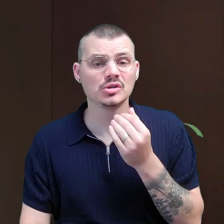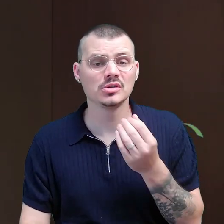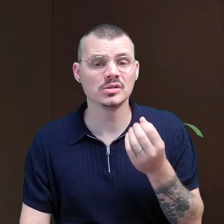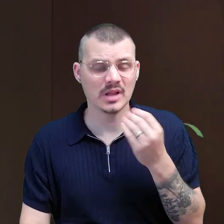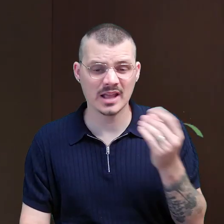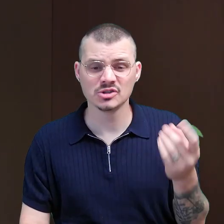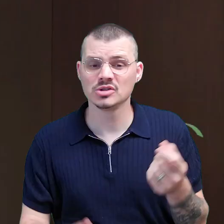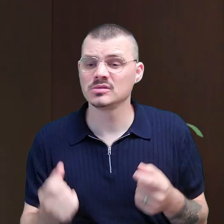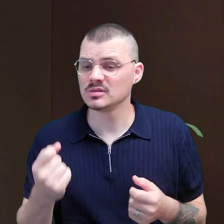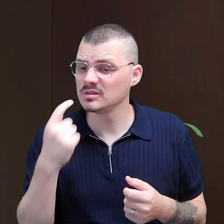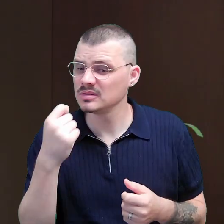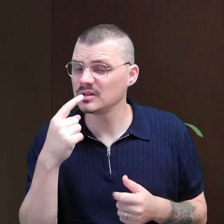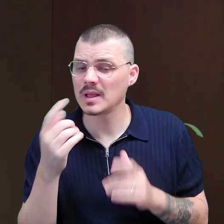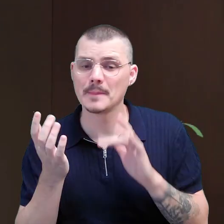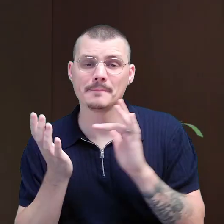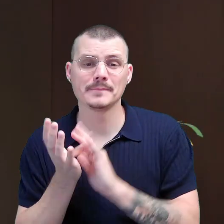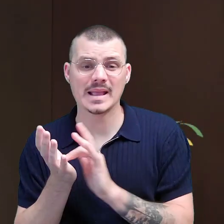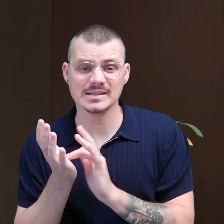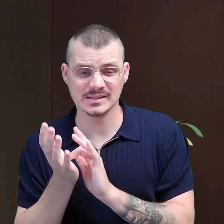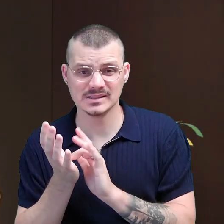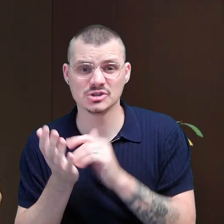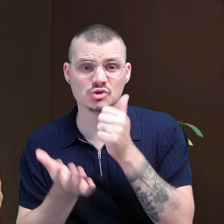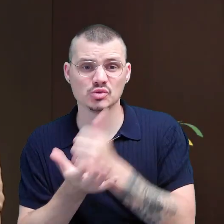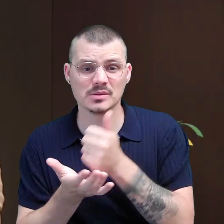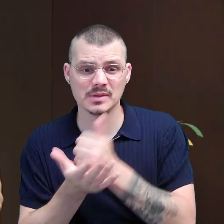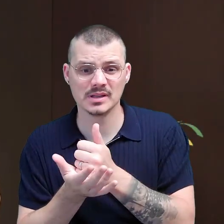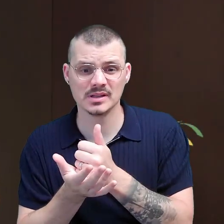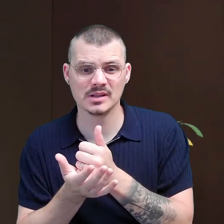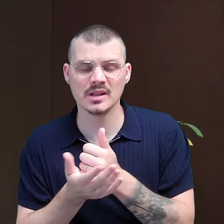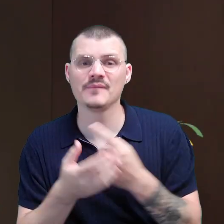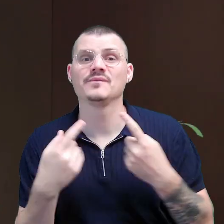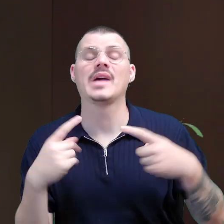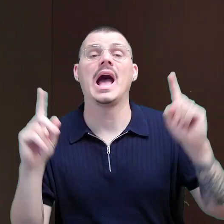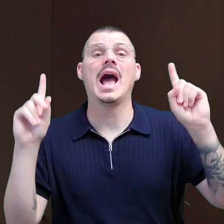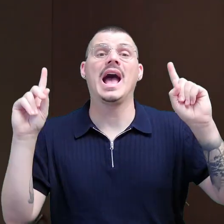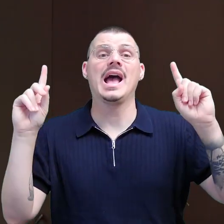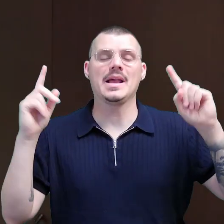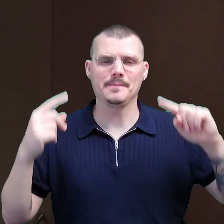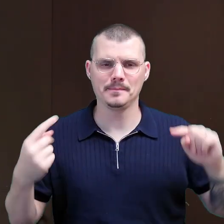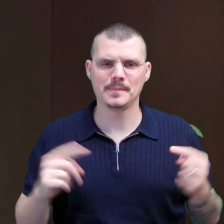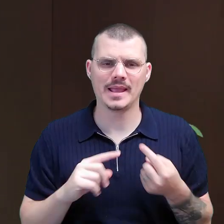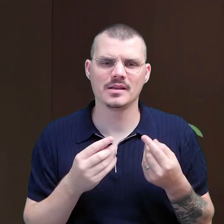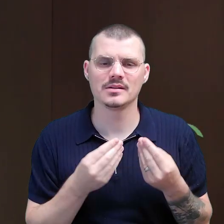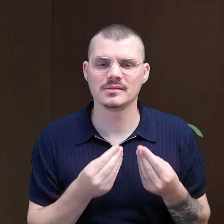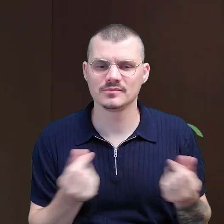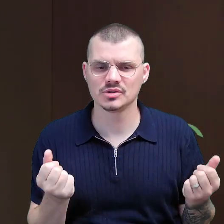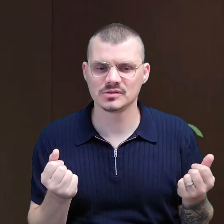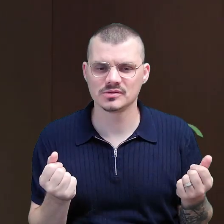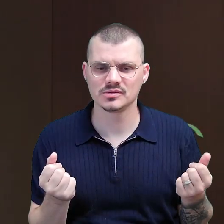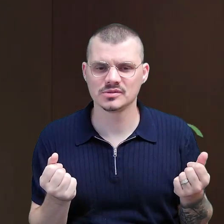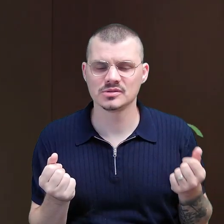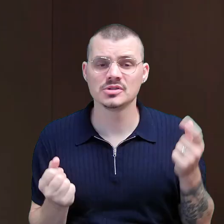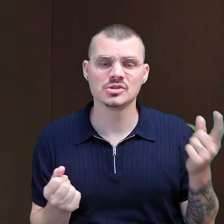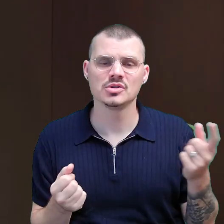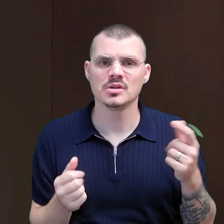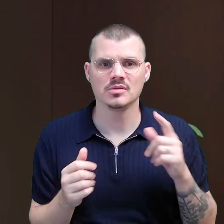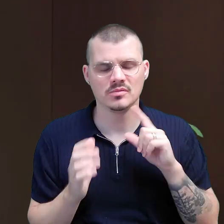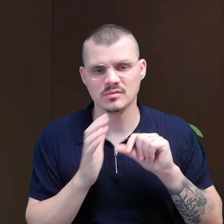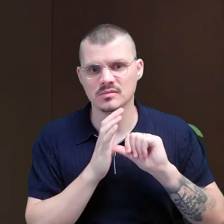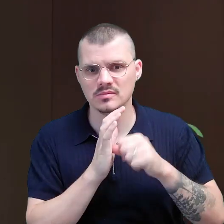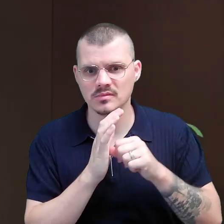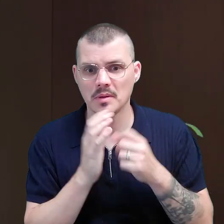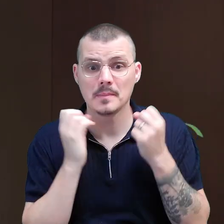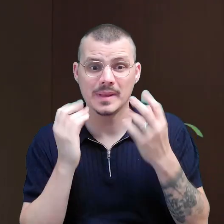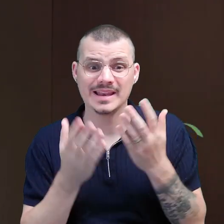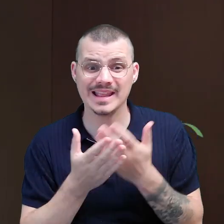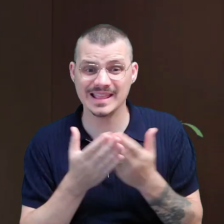sugar and she got a little bit of medicine treatment, finally she was pain-free. She